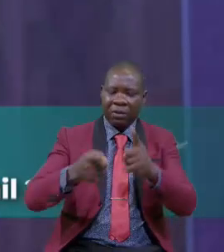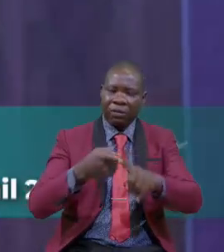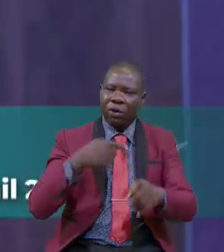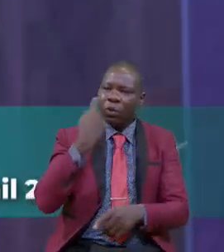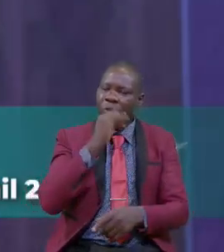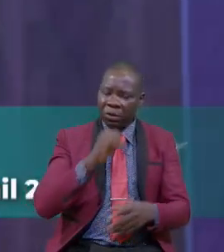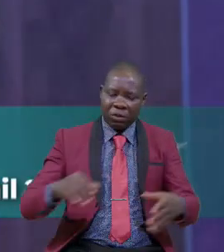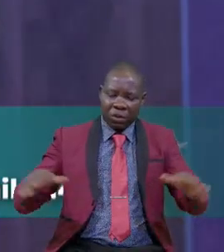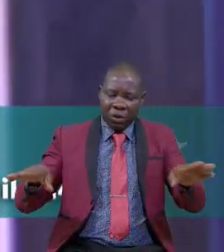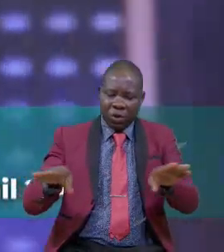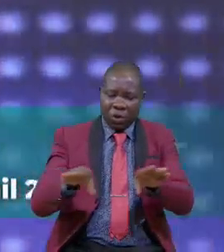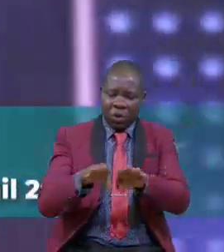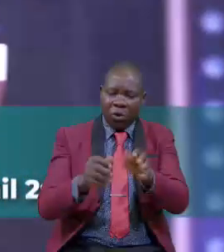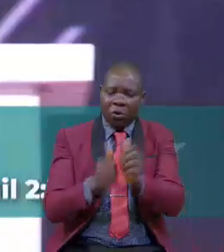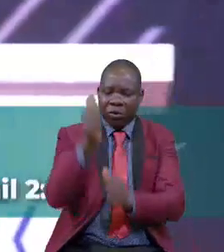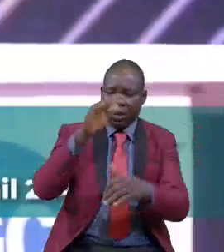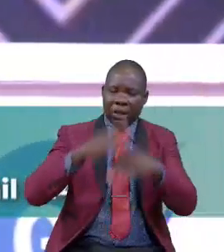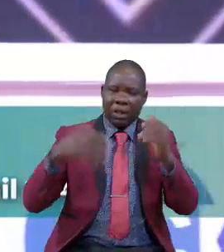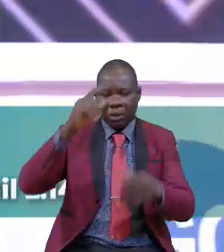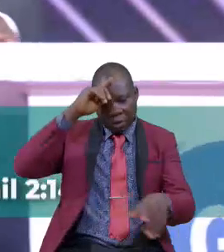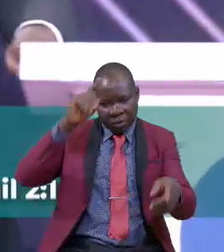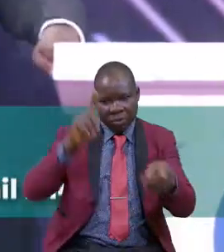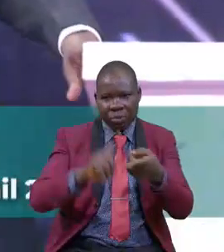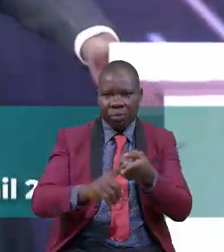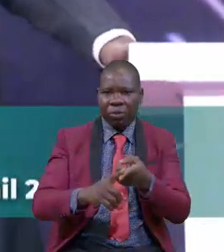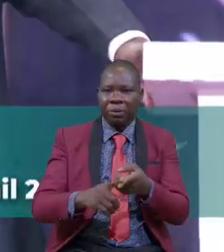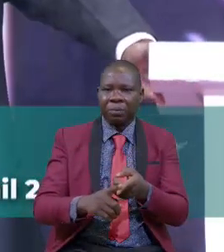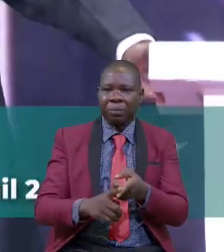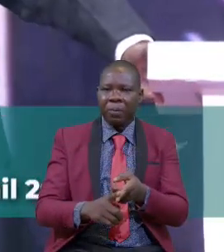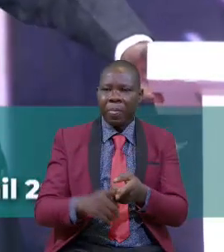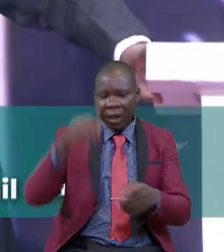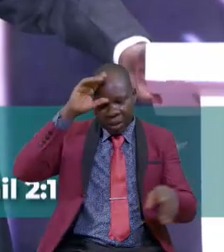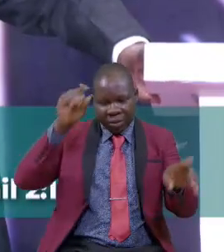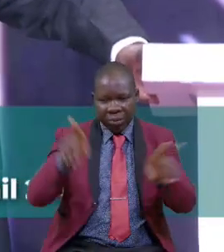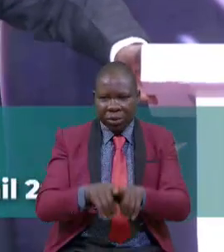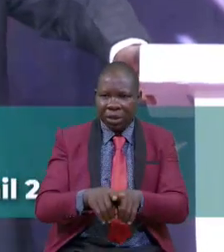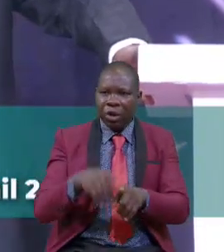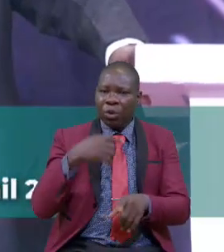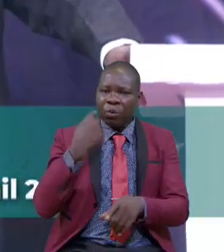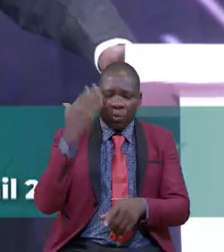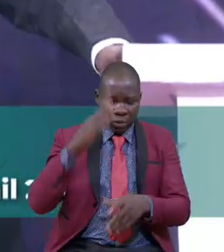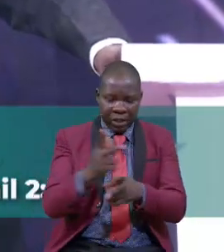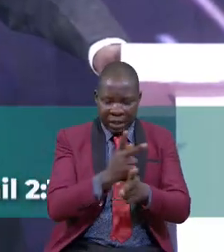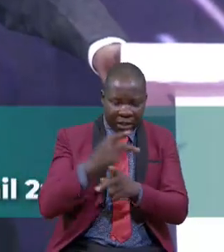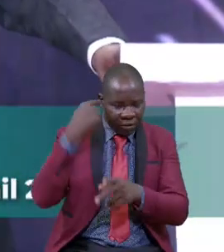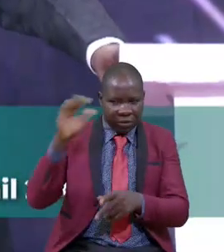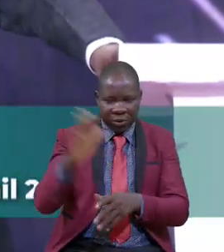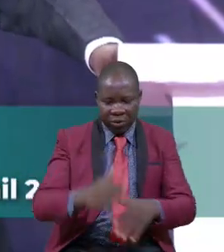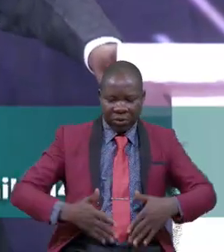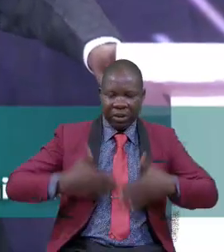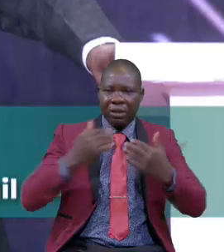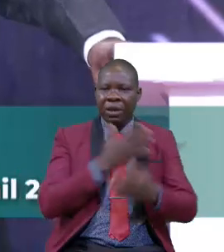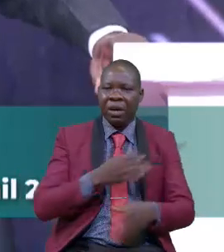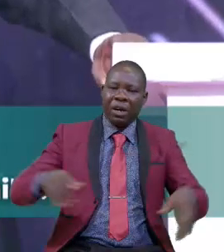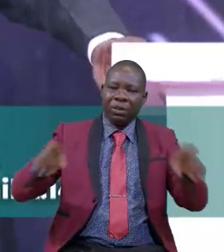who is going to take care fully of your life. And you also receive a